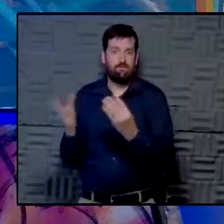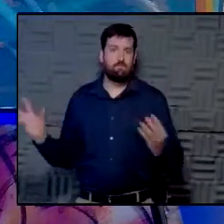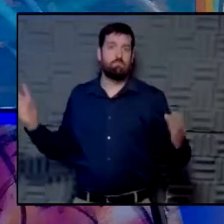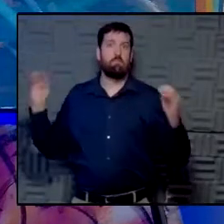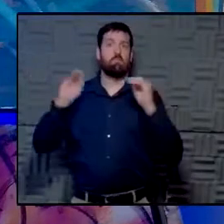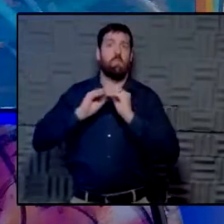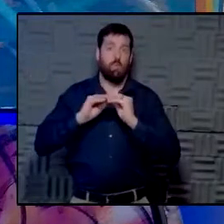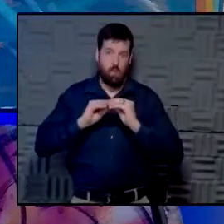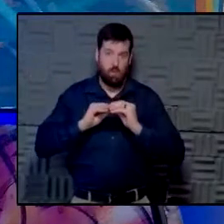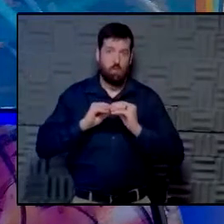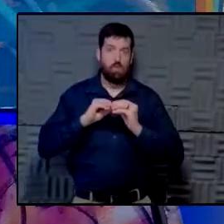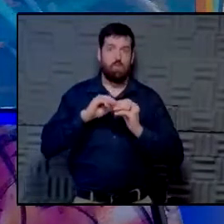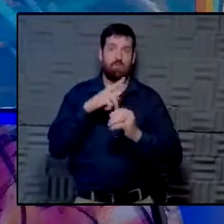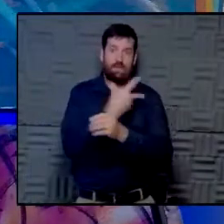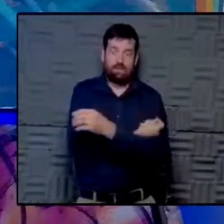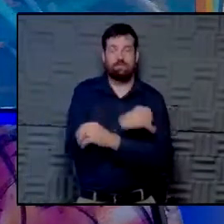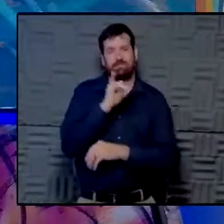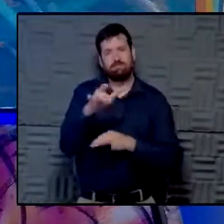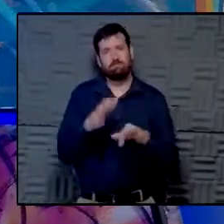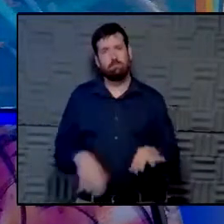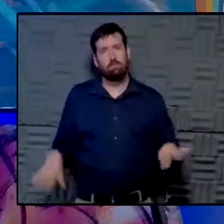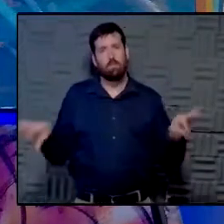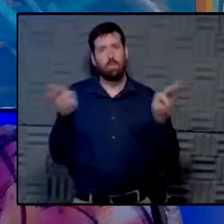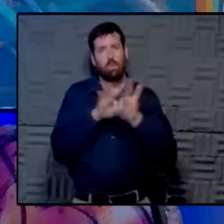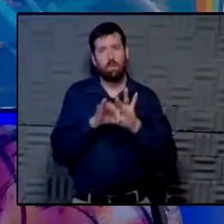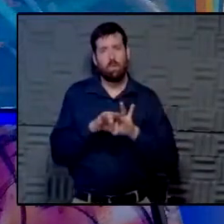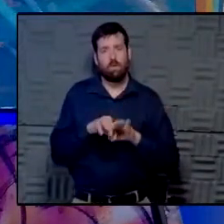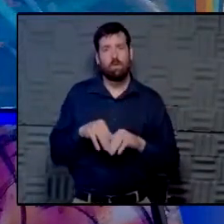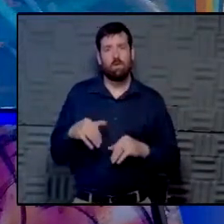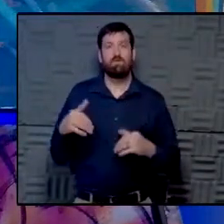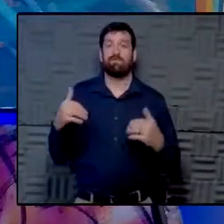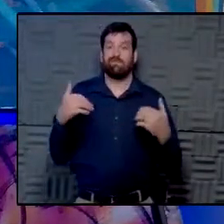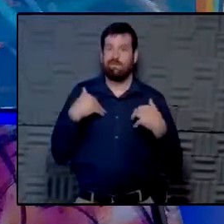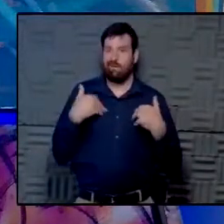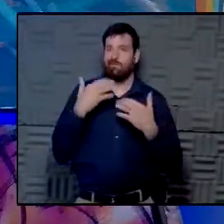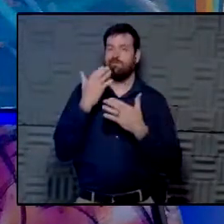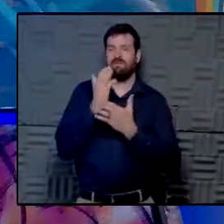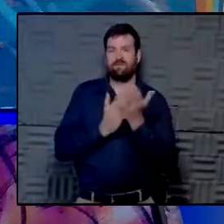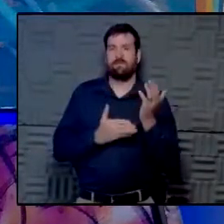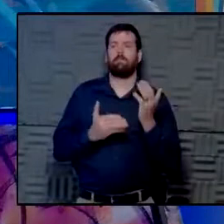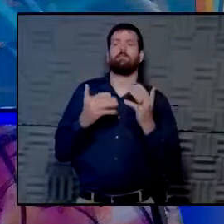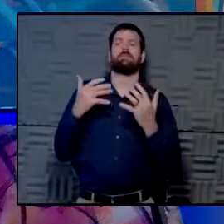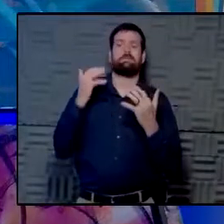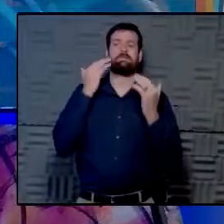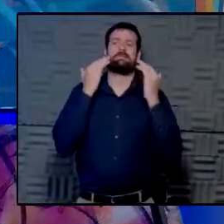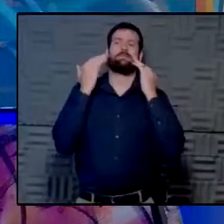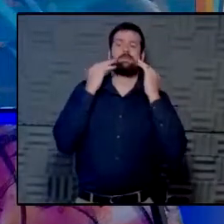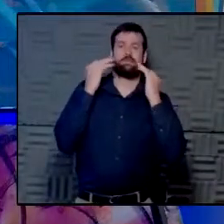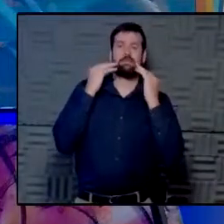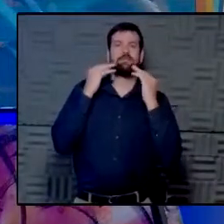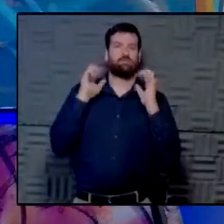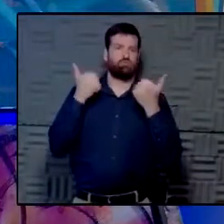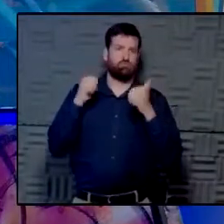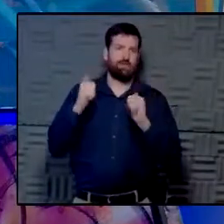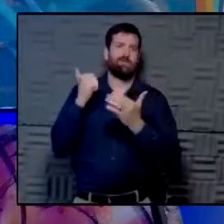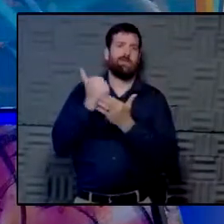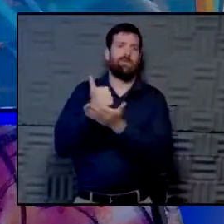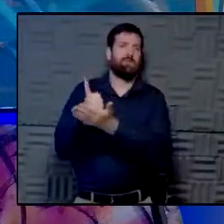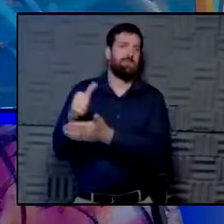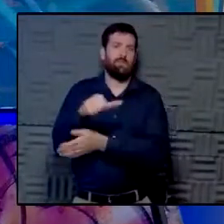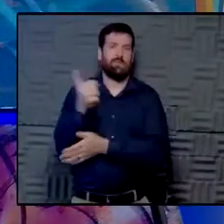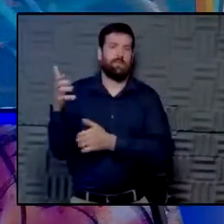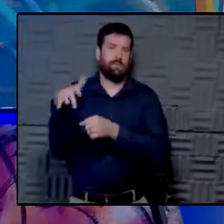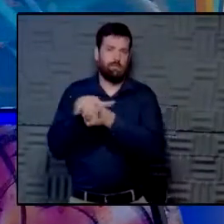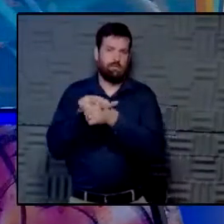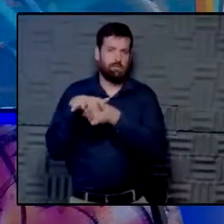vaccines as well. So I think that's important to note. We do have some social conscience and are trying to help the rest of the world as well. As far